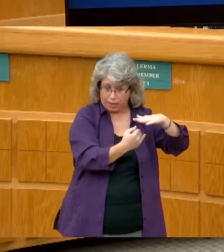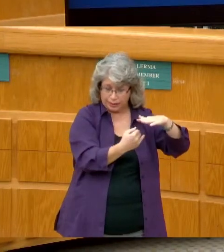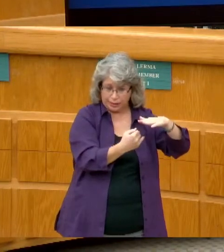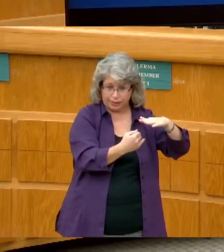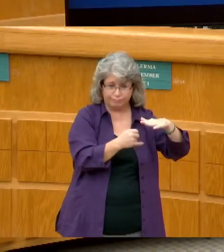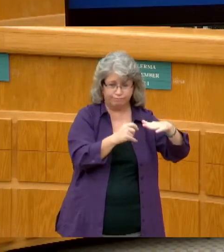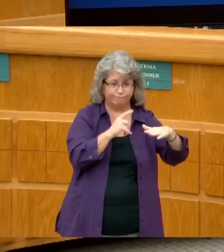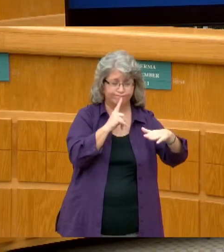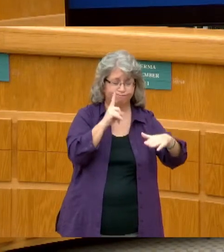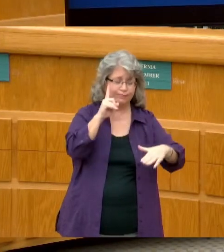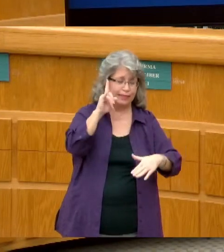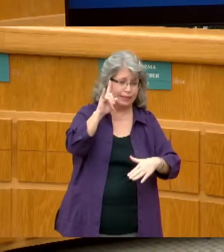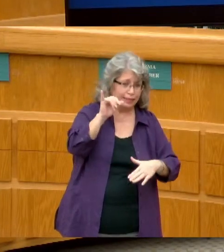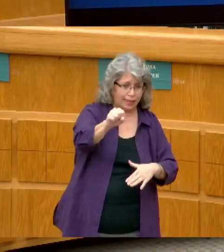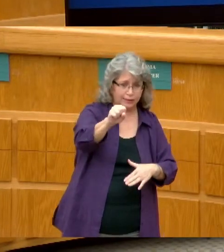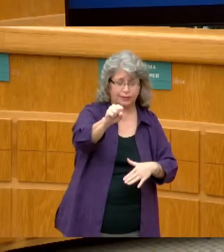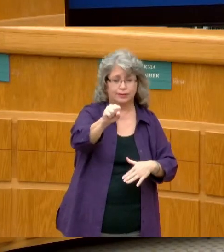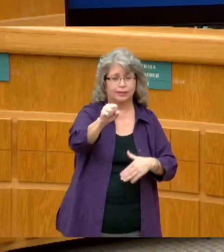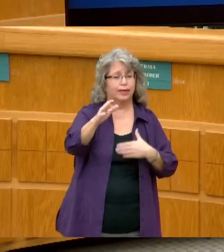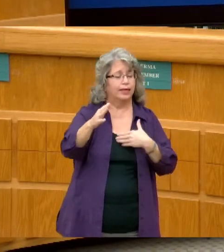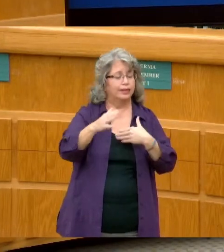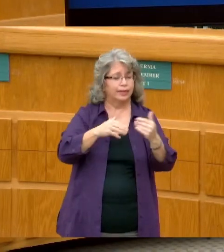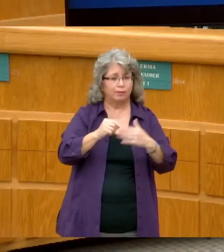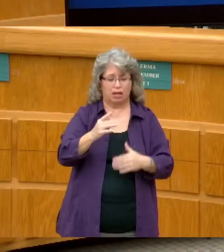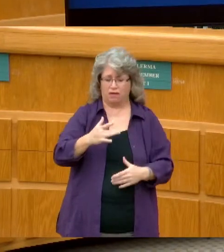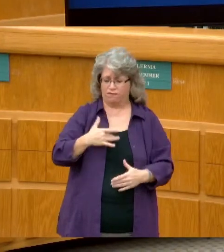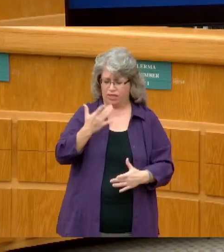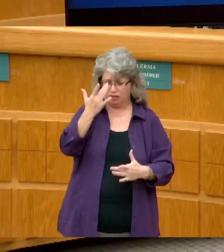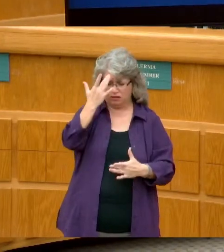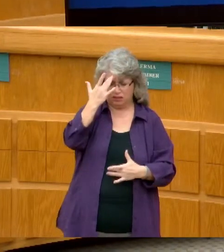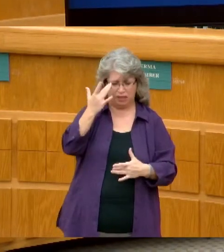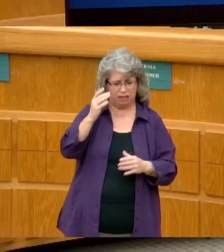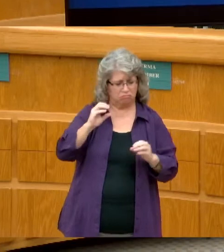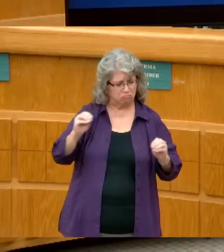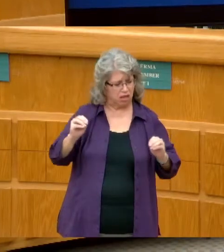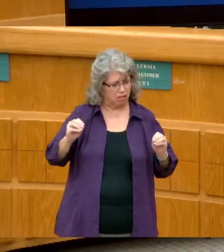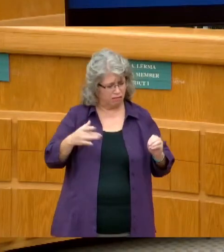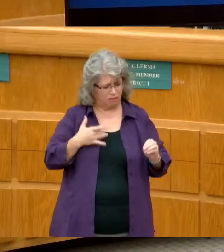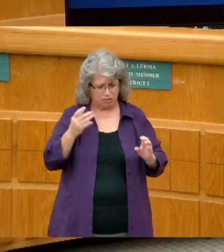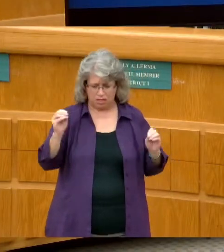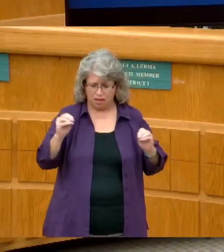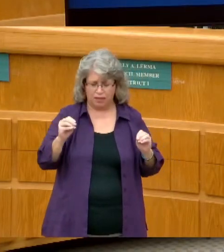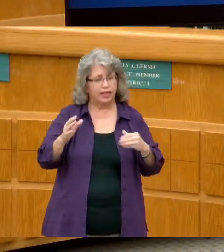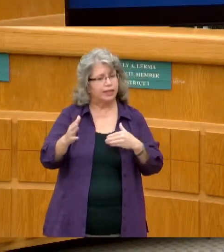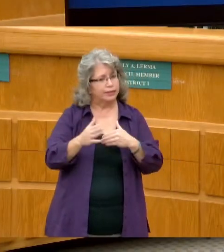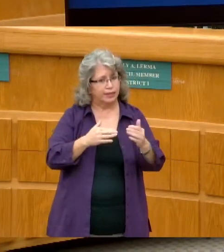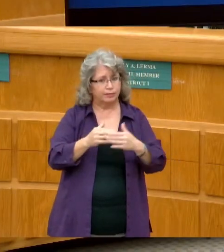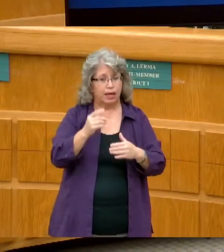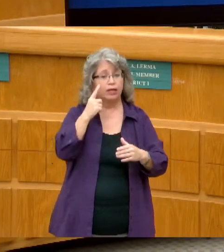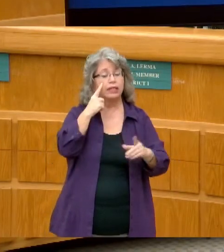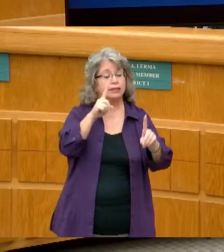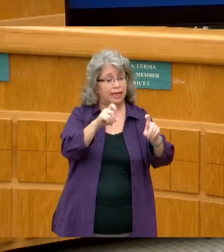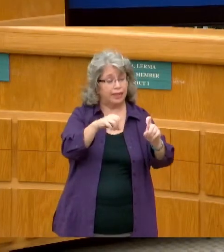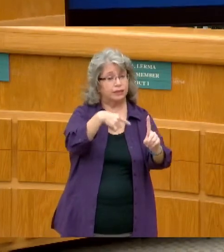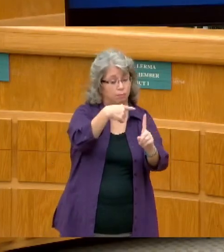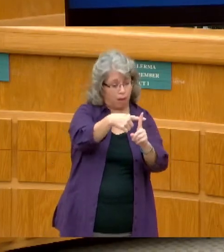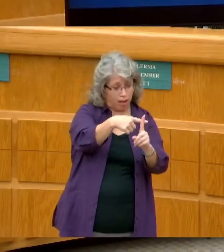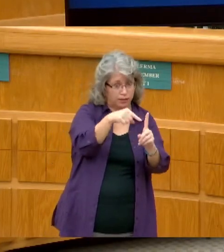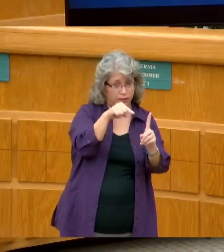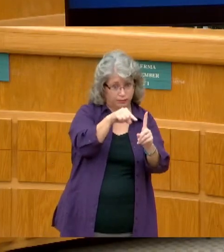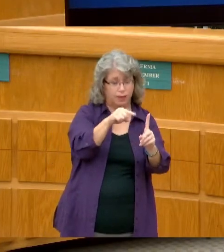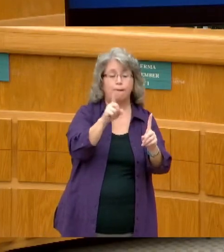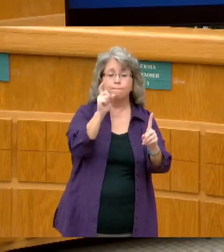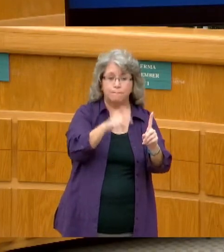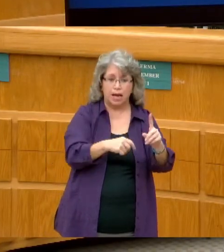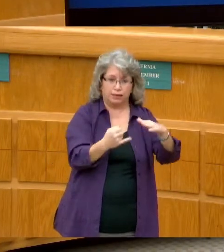if you're symptomatic or not symptomatic. If you're positive and somebody told you you're positive on your test, you must isolate yourself for 5